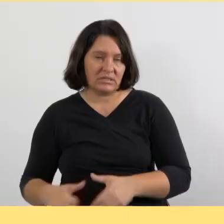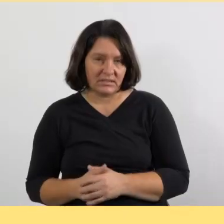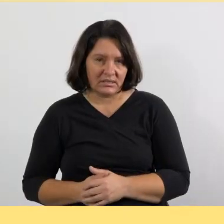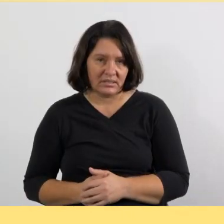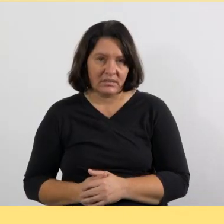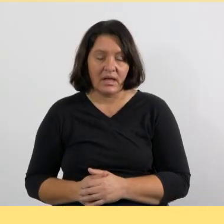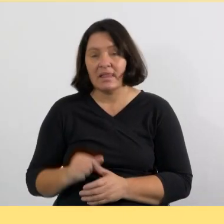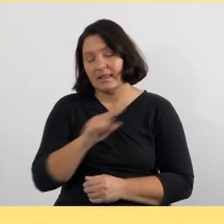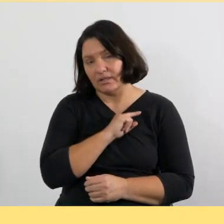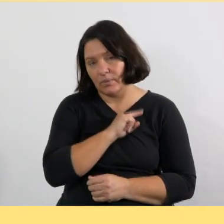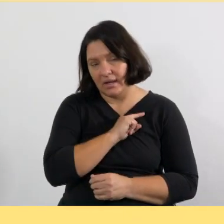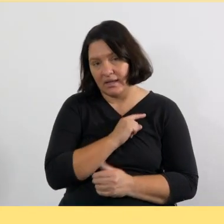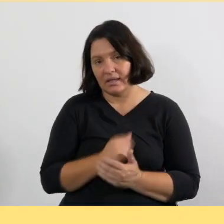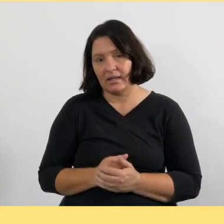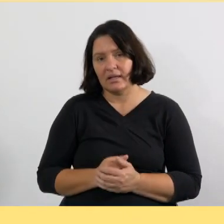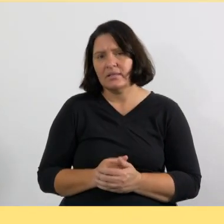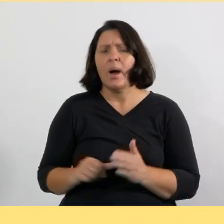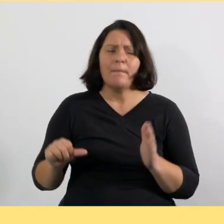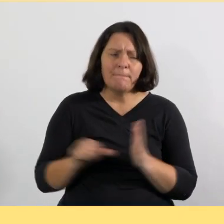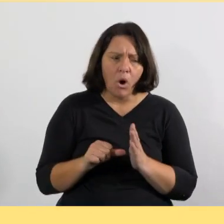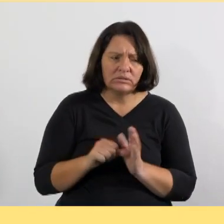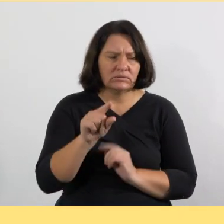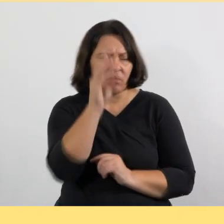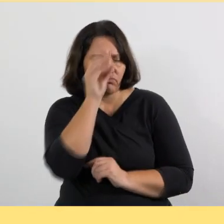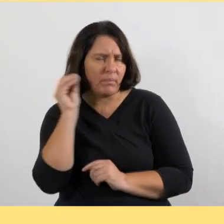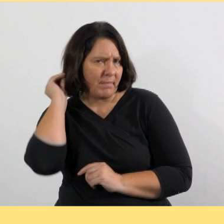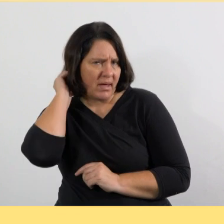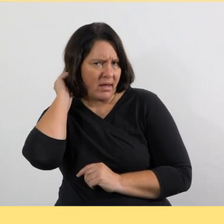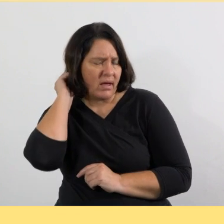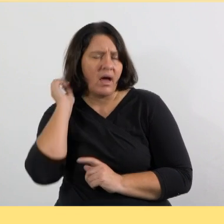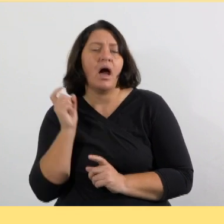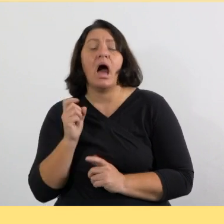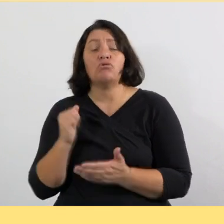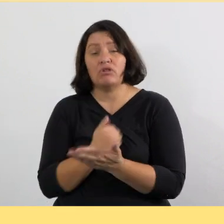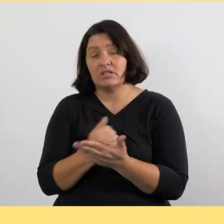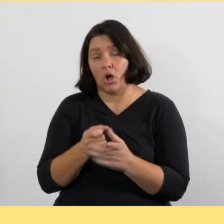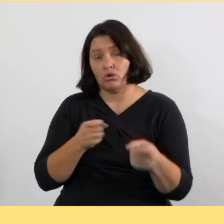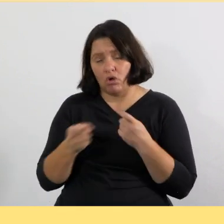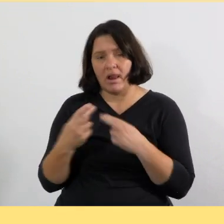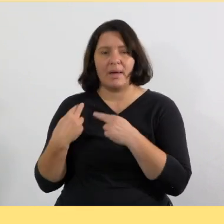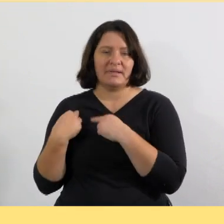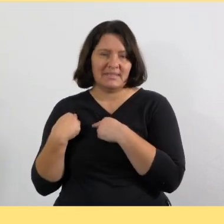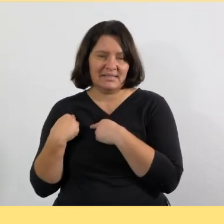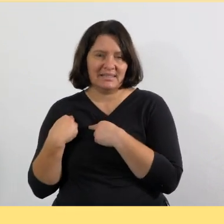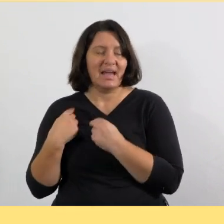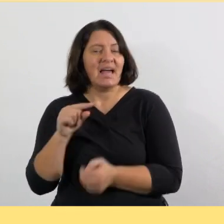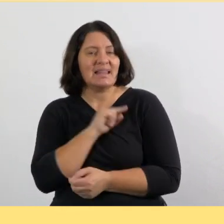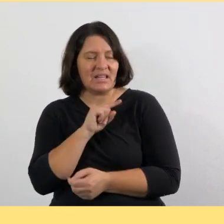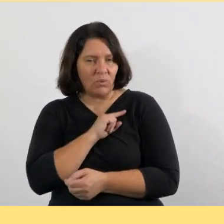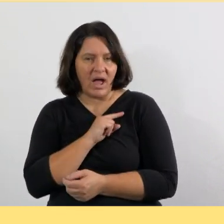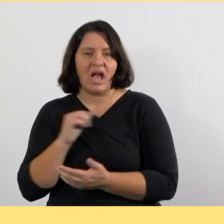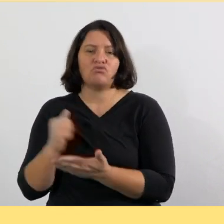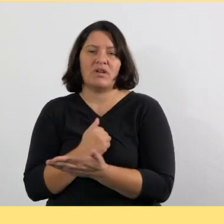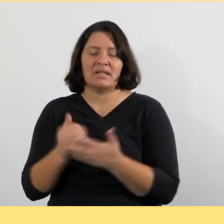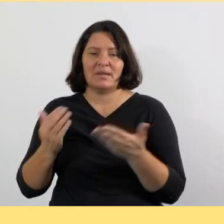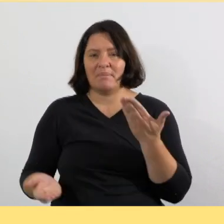account. Therefore, it is important to remember that creditors control is a liability, and therefore it